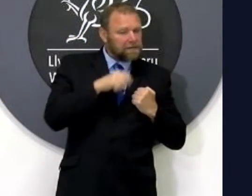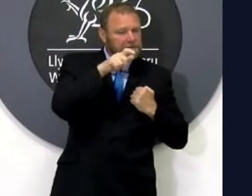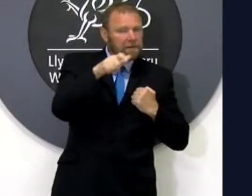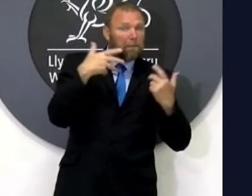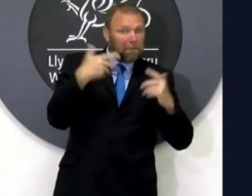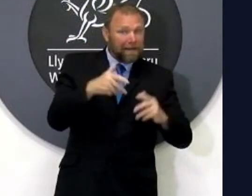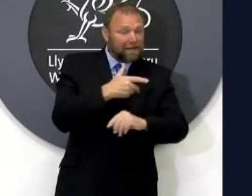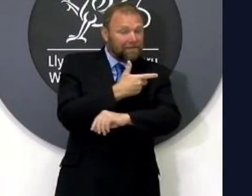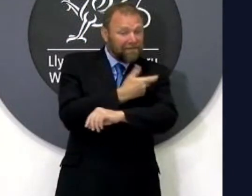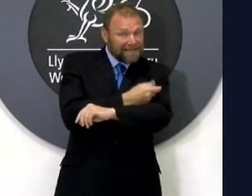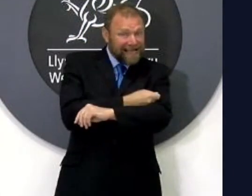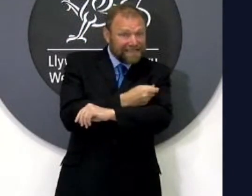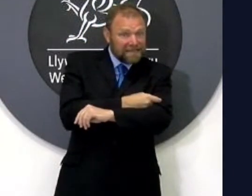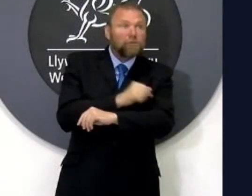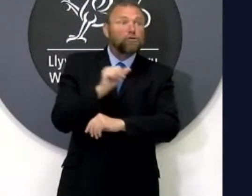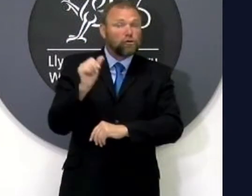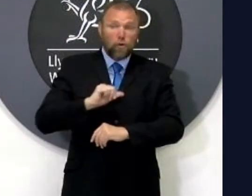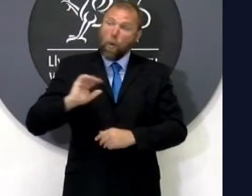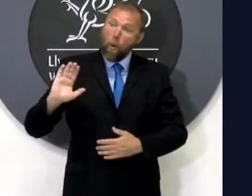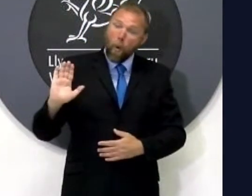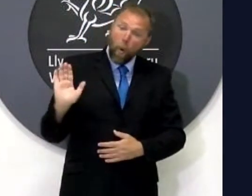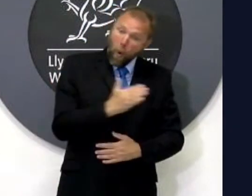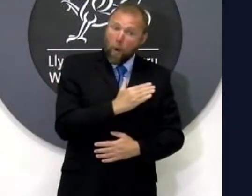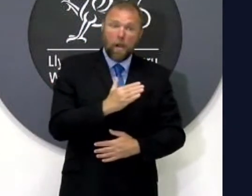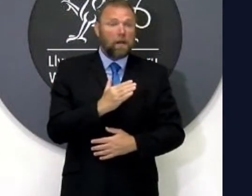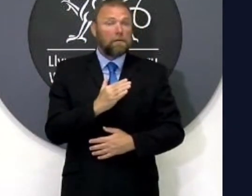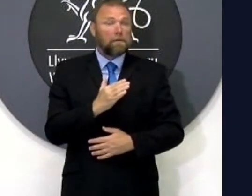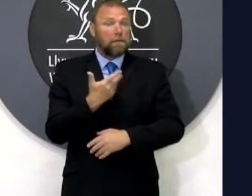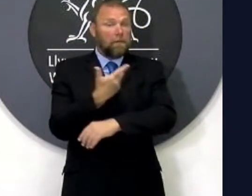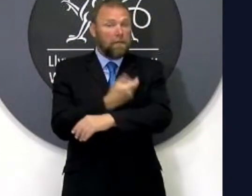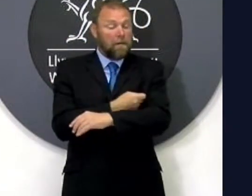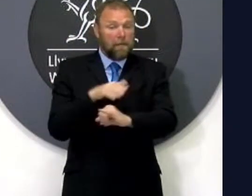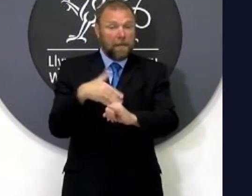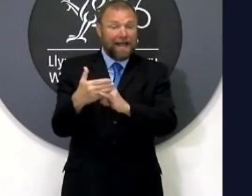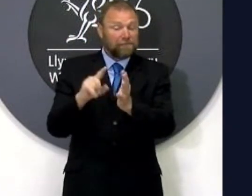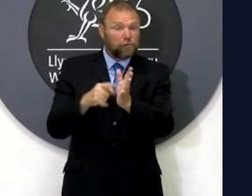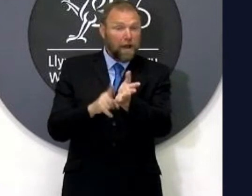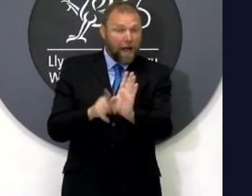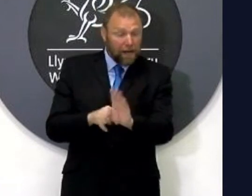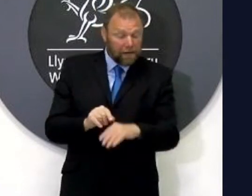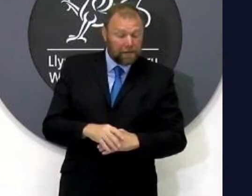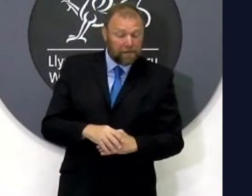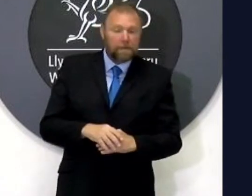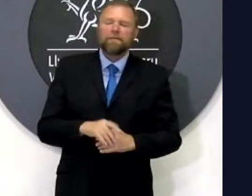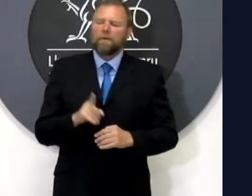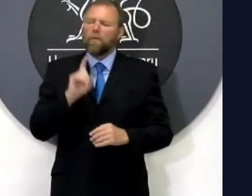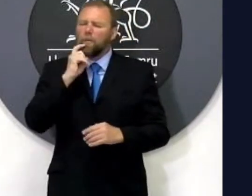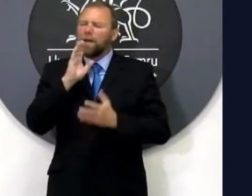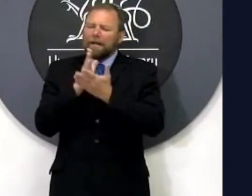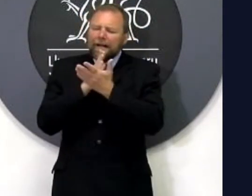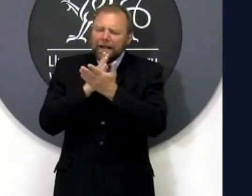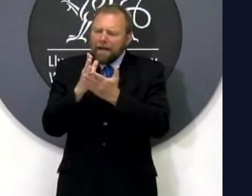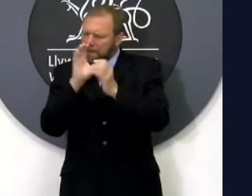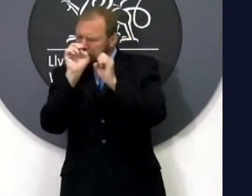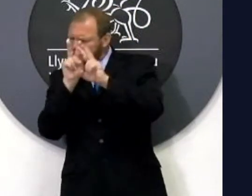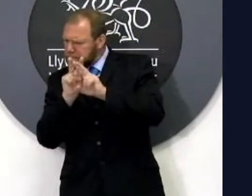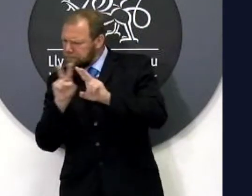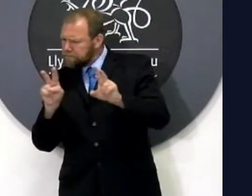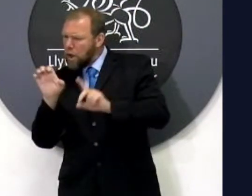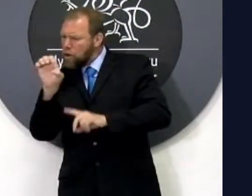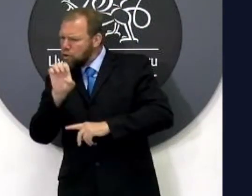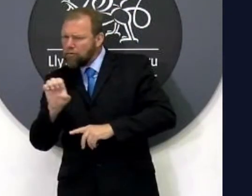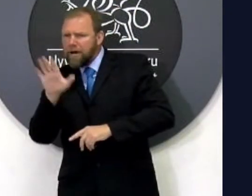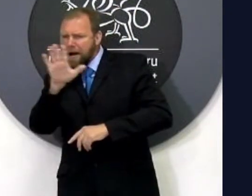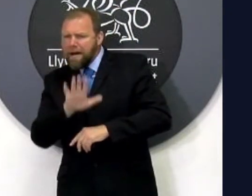be vaccinated by the end of July. We expect that. We'll also have a much clearer idea of what's happening in the rest of Europe and in other countries,